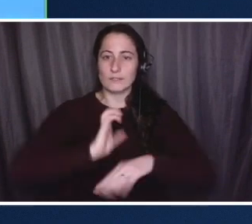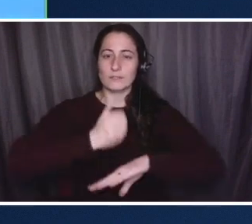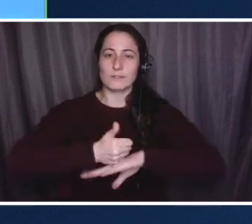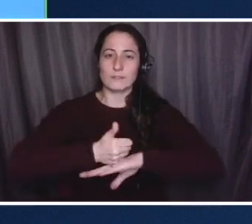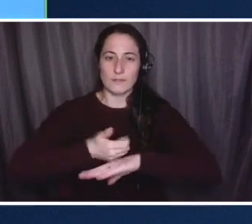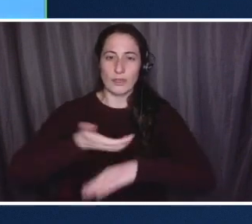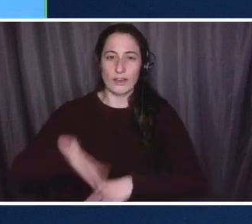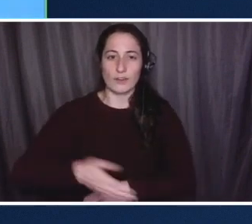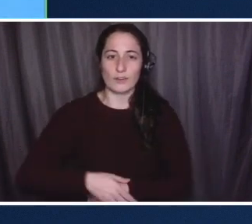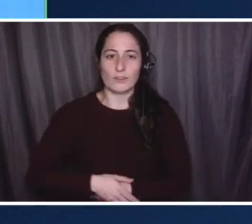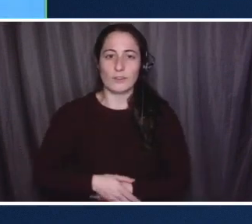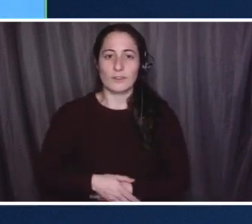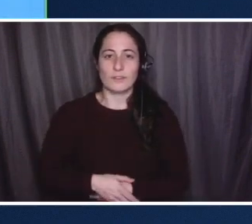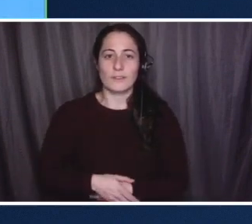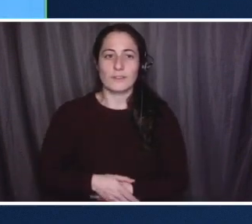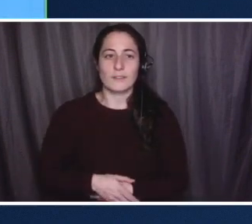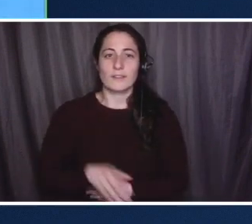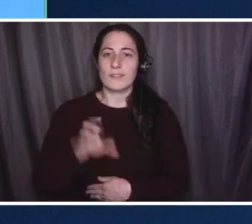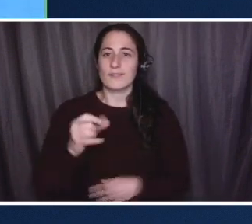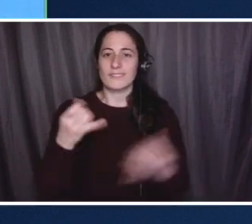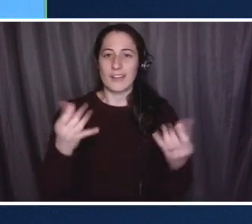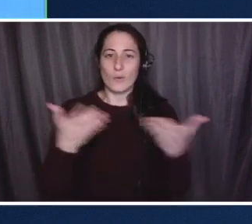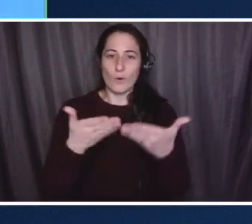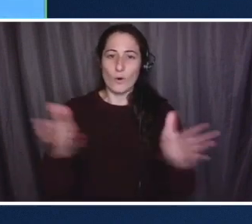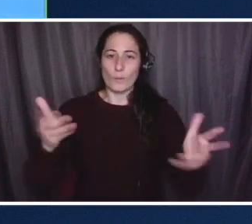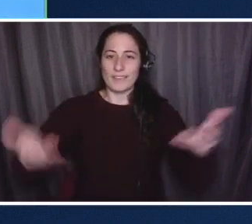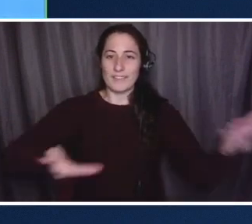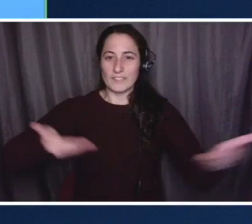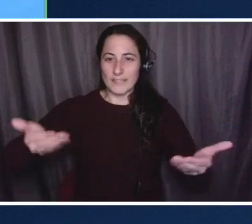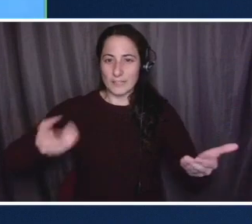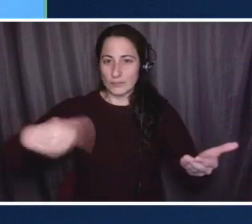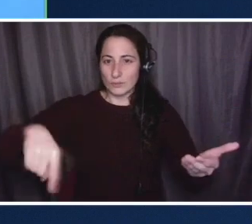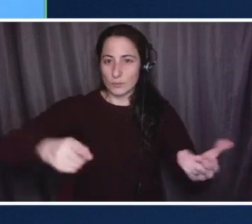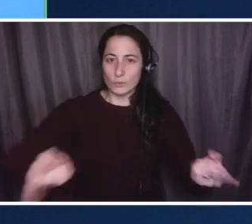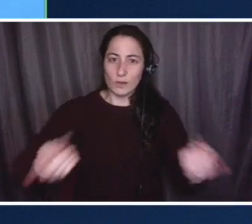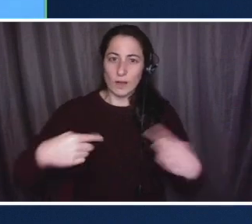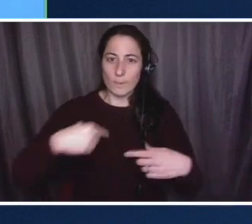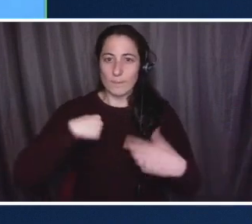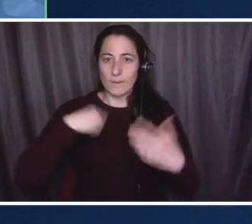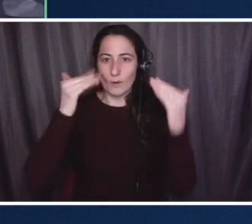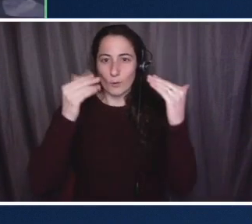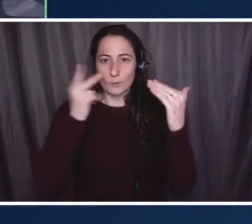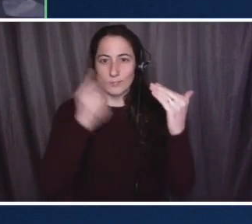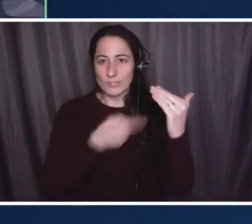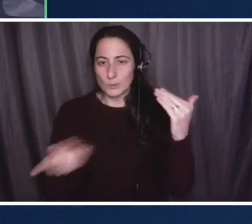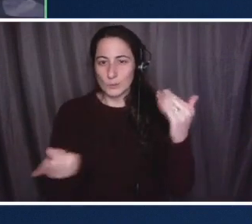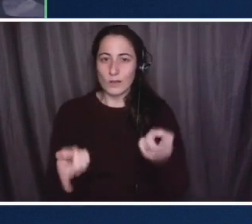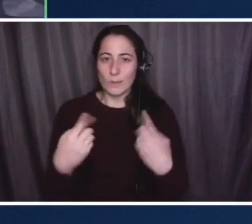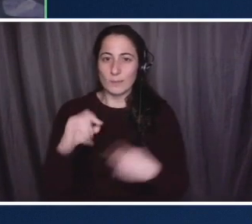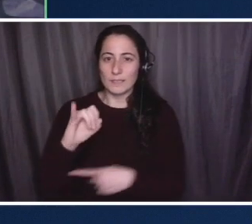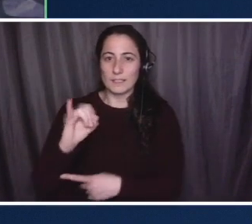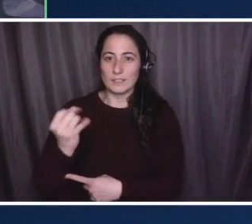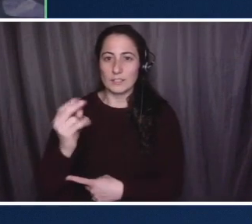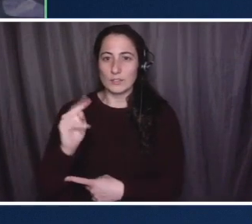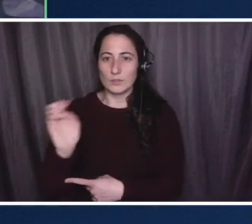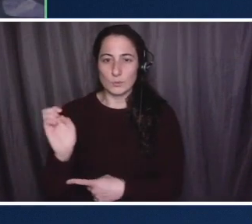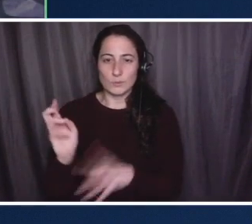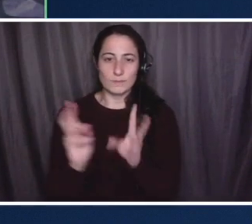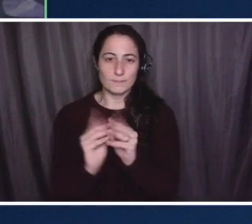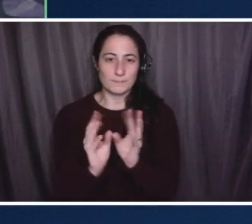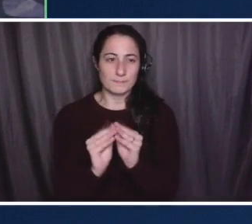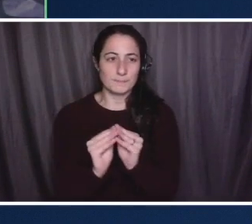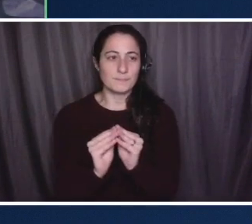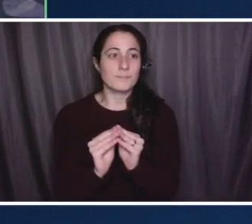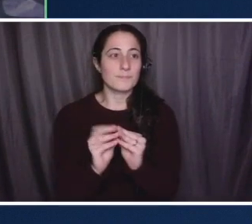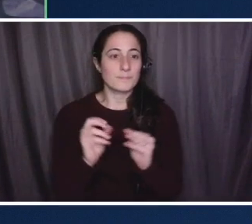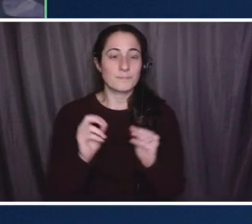is an open invitation to all of you. I hope to see you there in June. Thank you so much. So all three of you guys have talked about